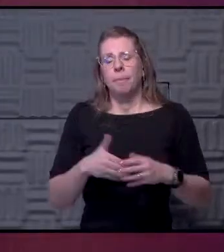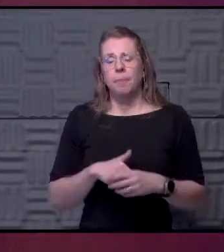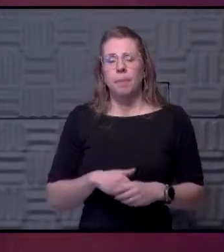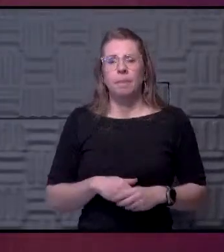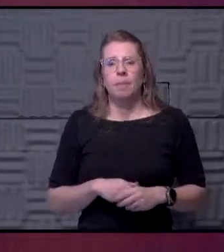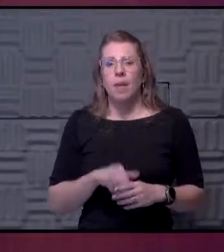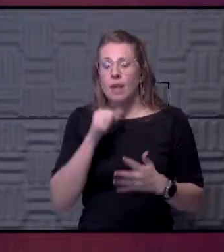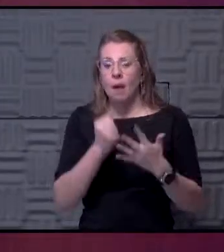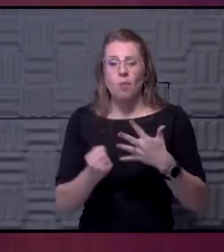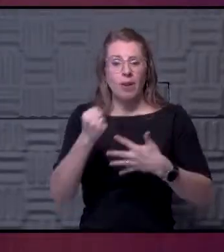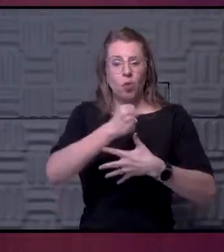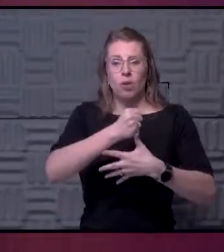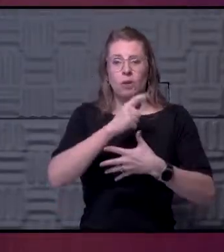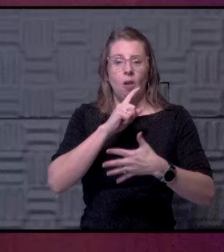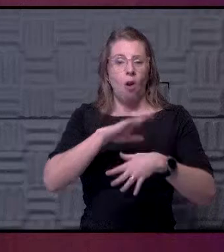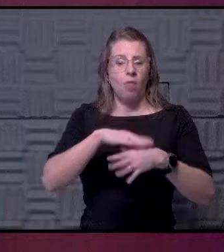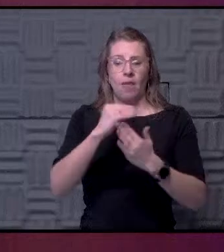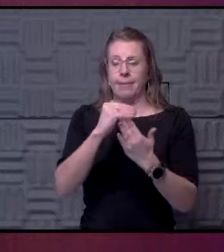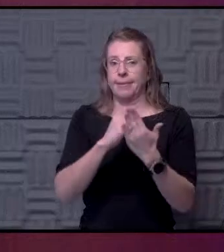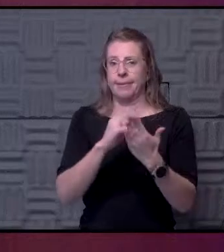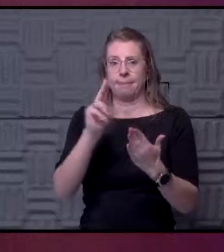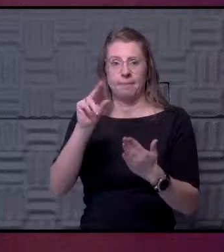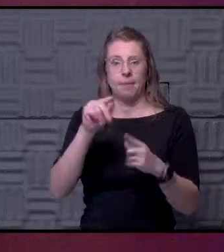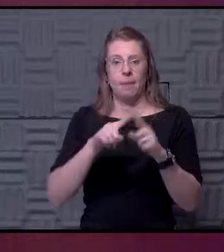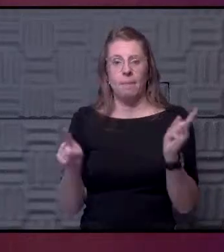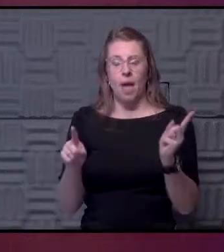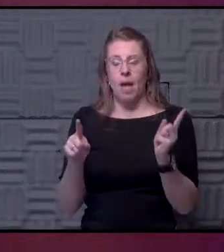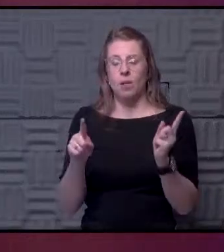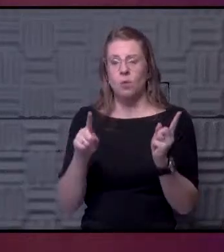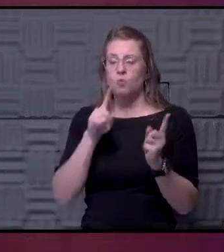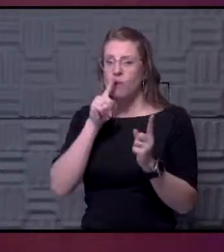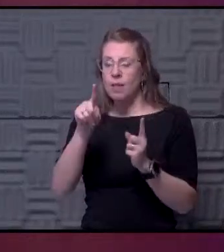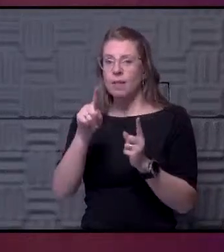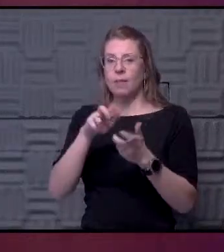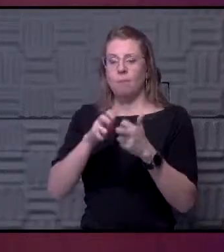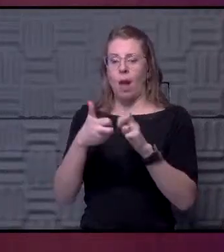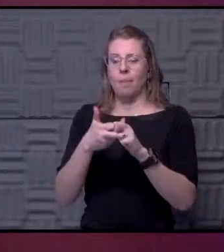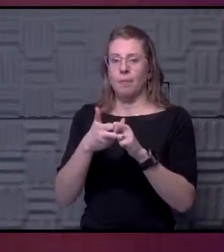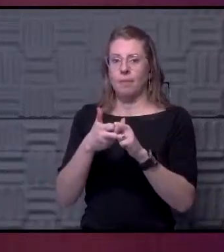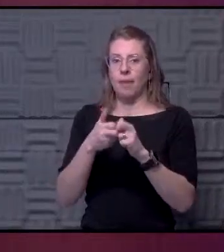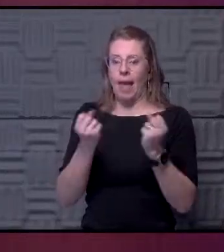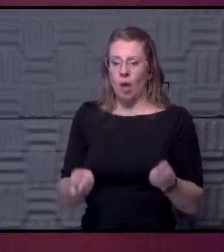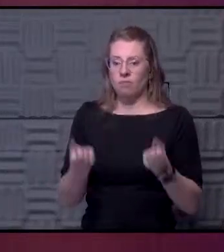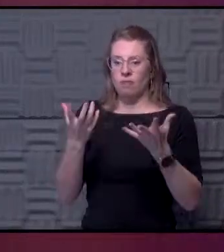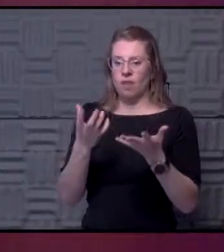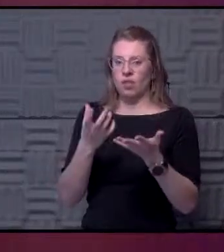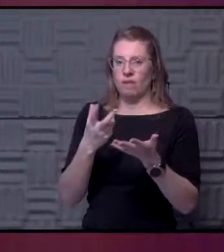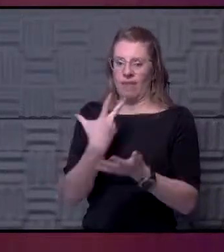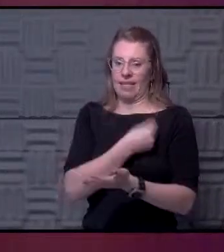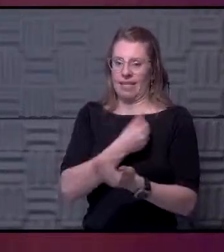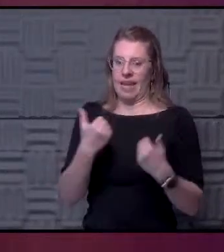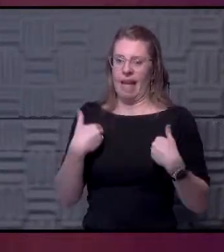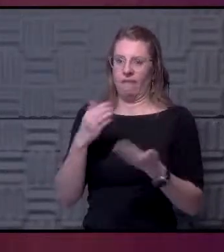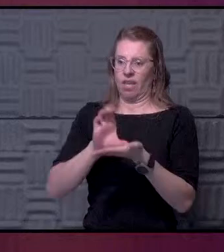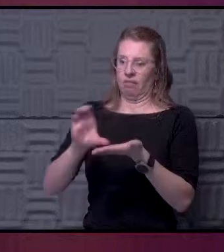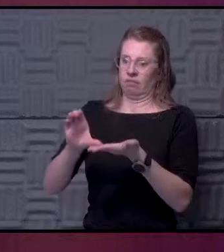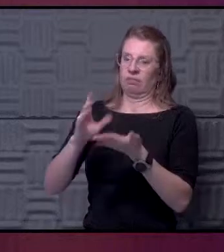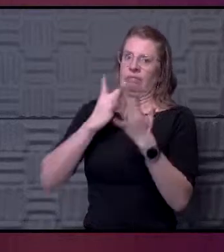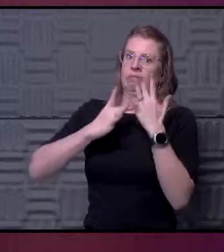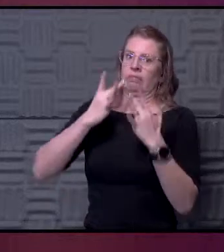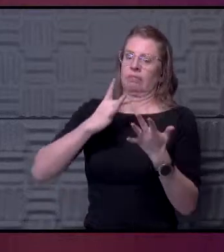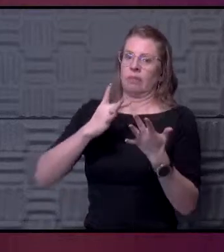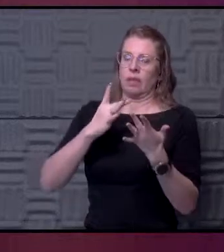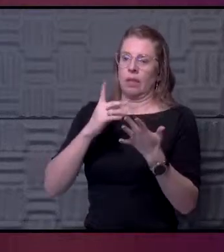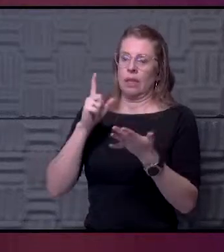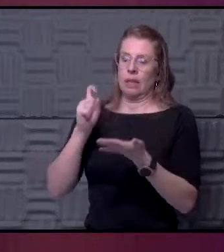isn't prioritization on the list. The problem here is volume of vaccine. And what we really need is a whole lot of vaccination, and then for